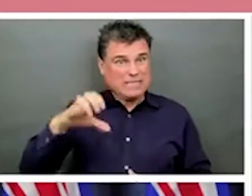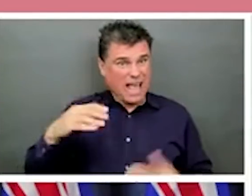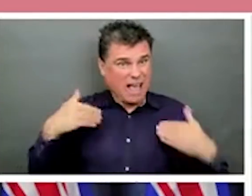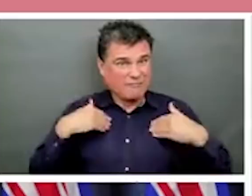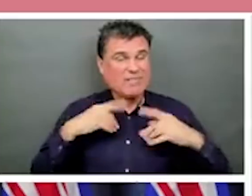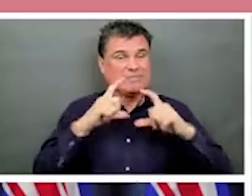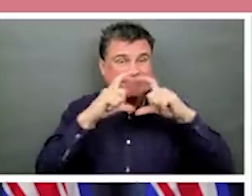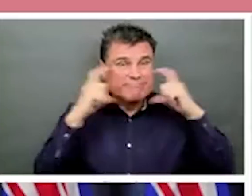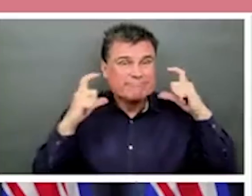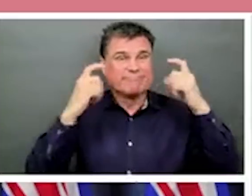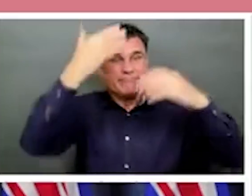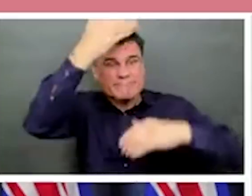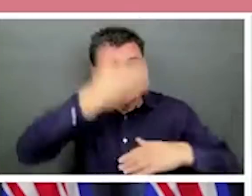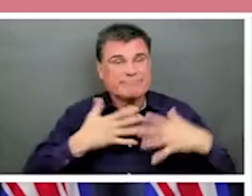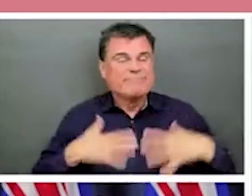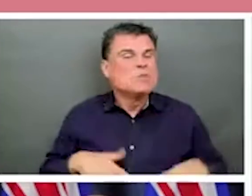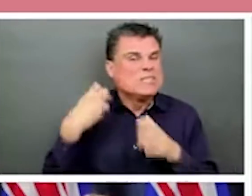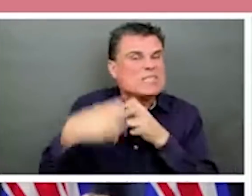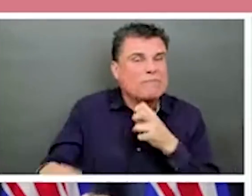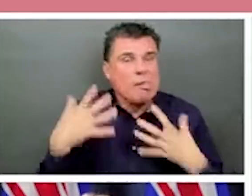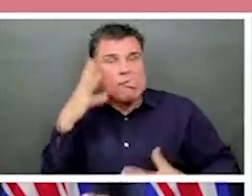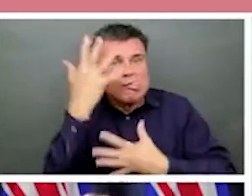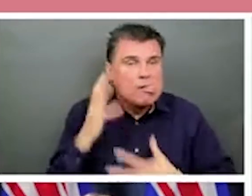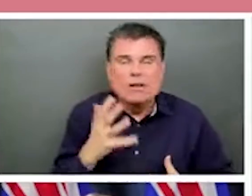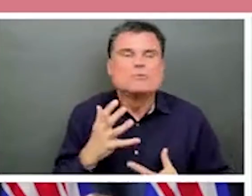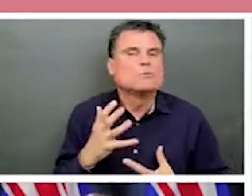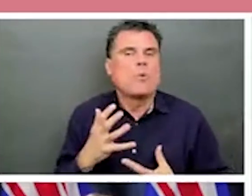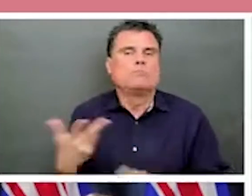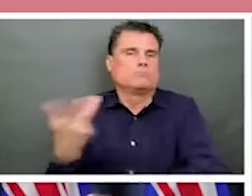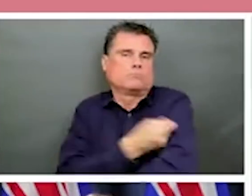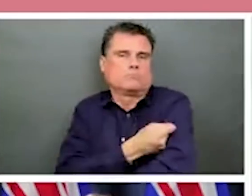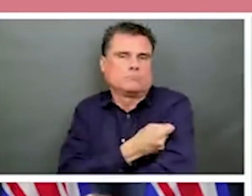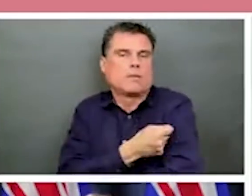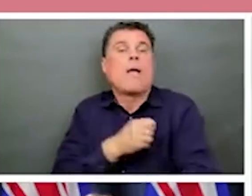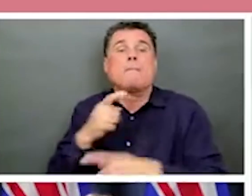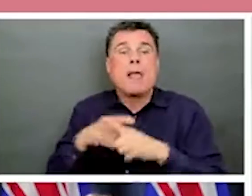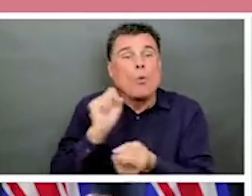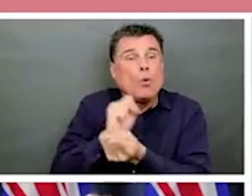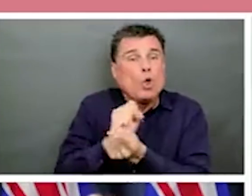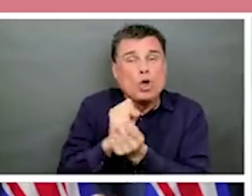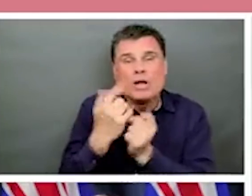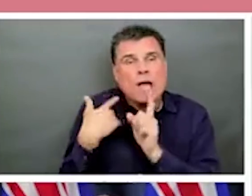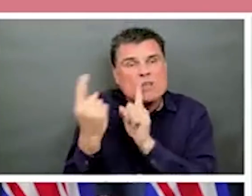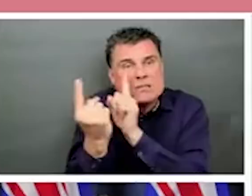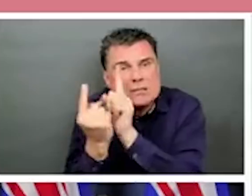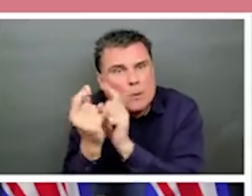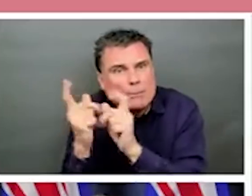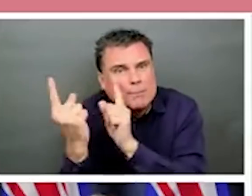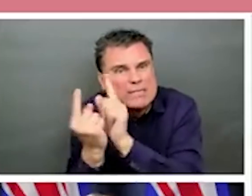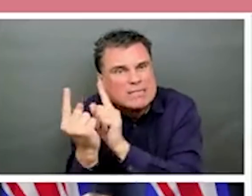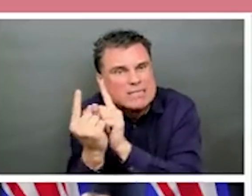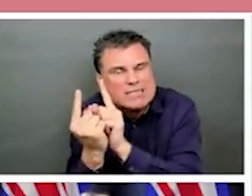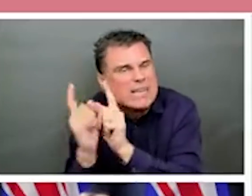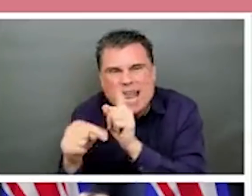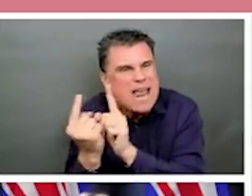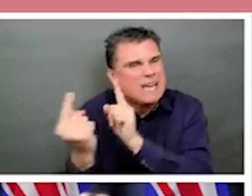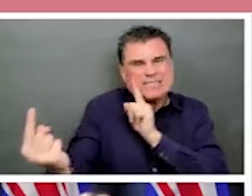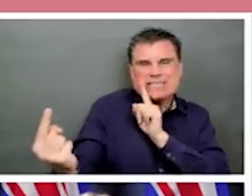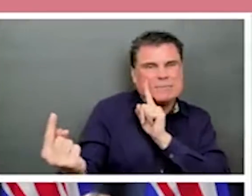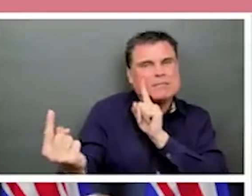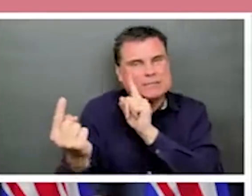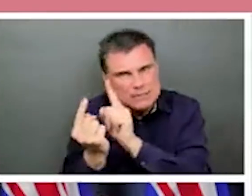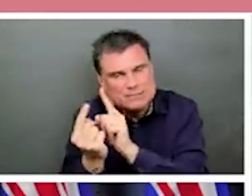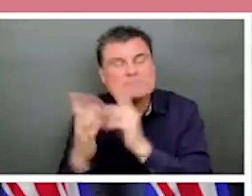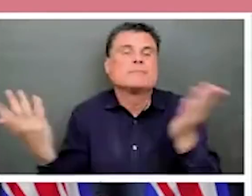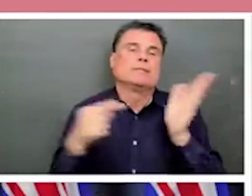of the work that people are doing. And we know that they're susceptible to ongoing outbreaks, and poultry plants are one